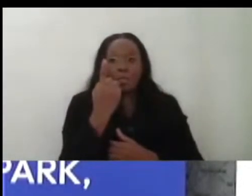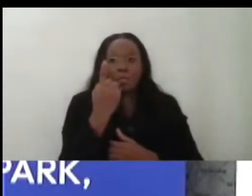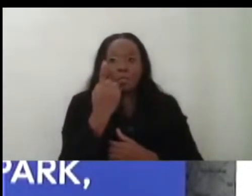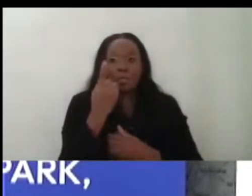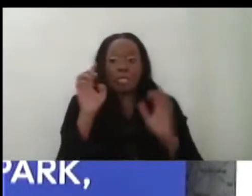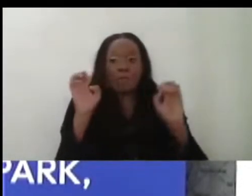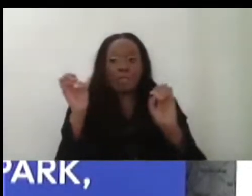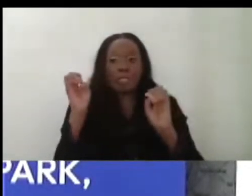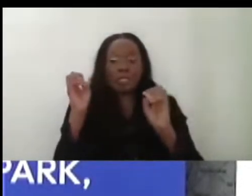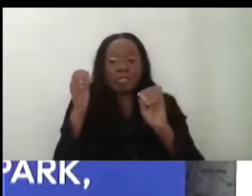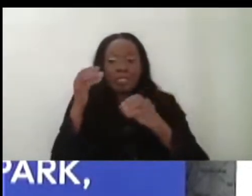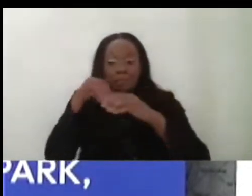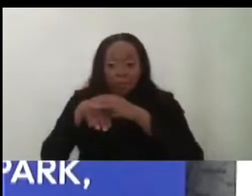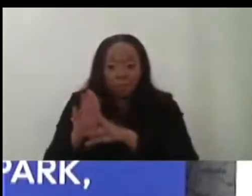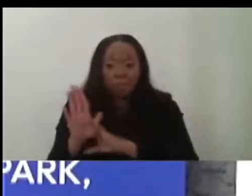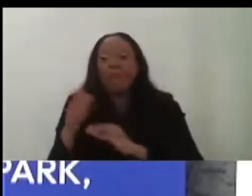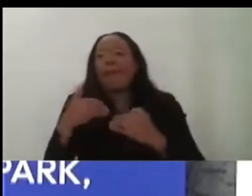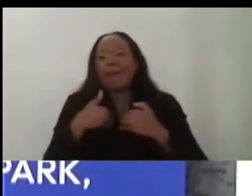emergency generation.